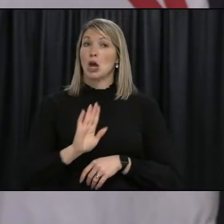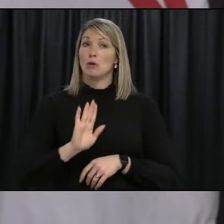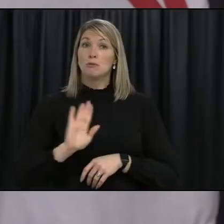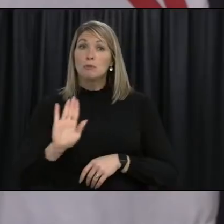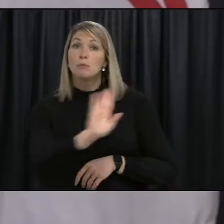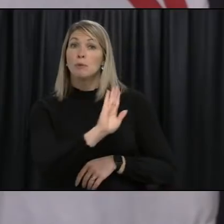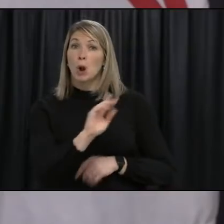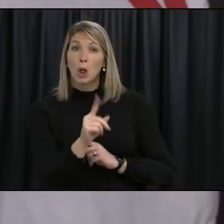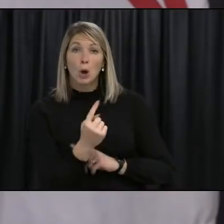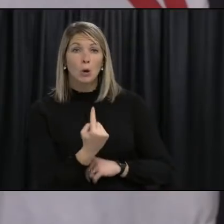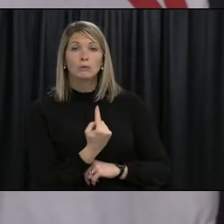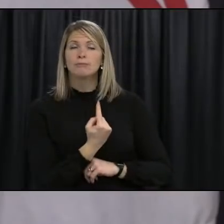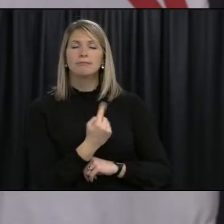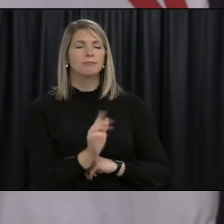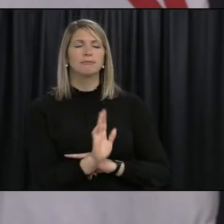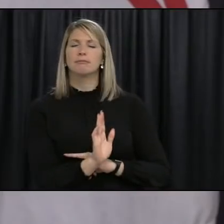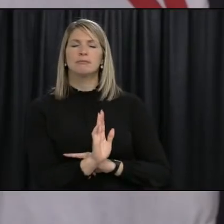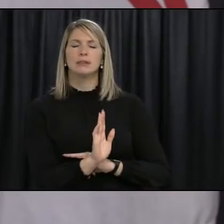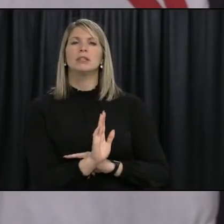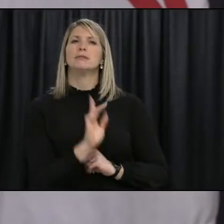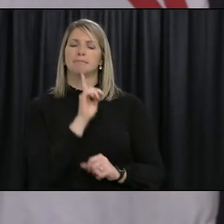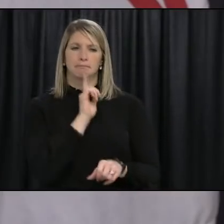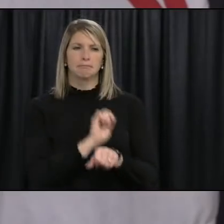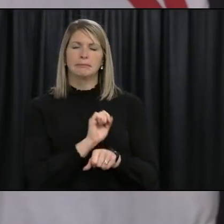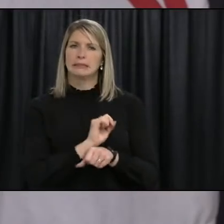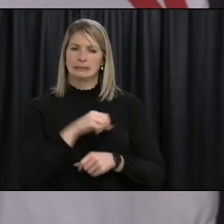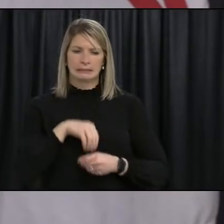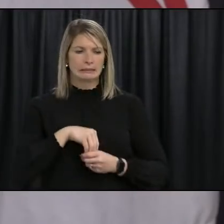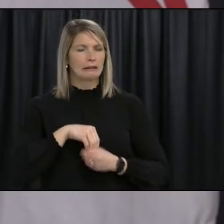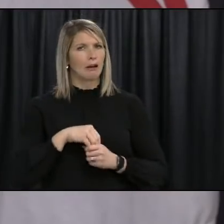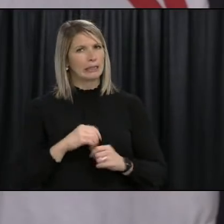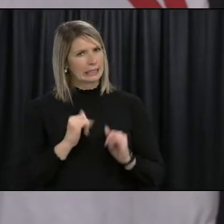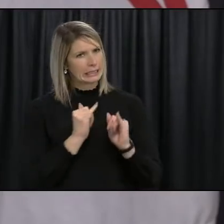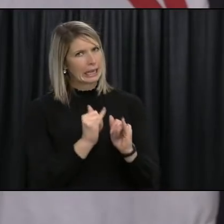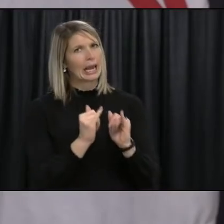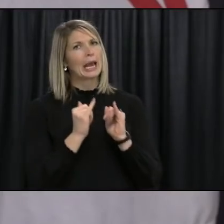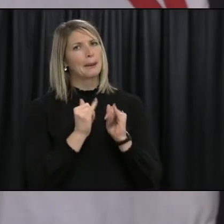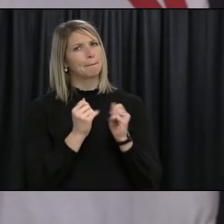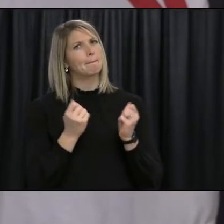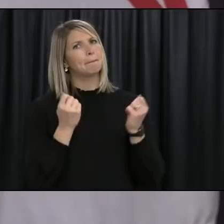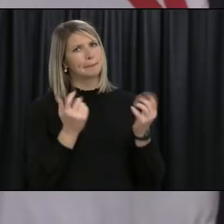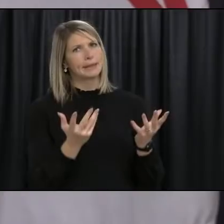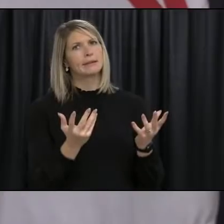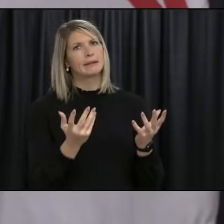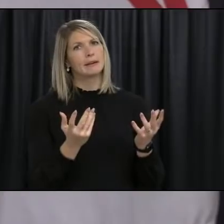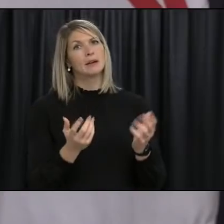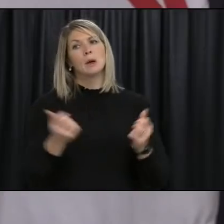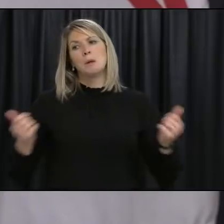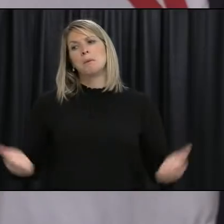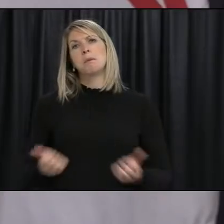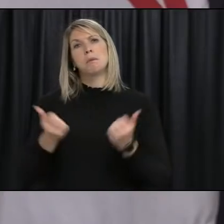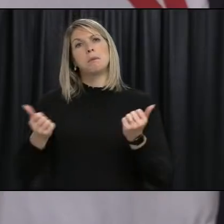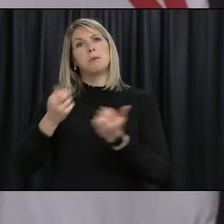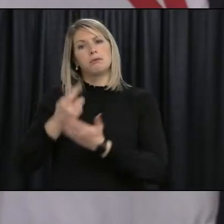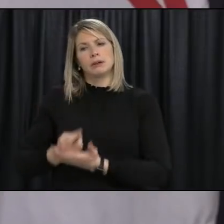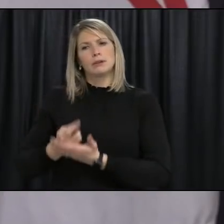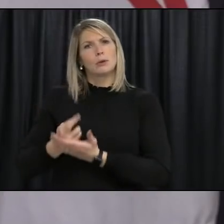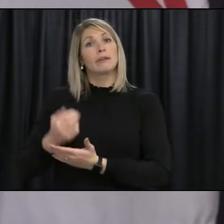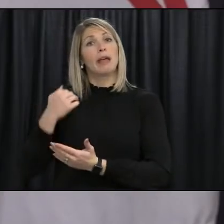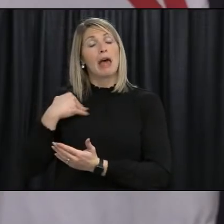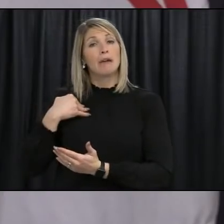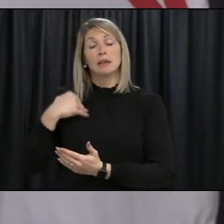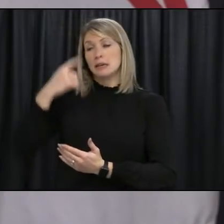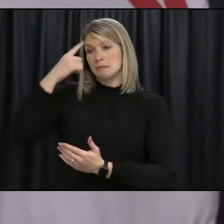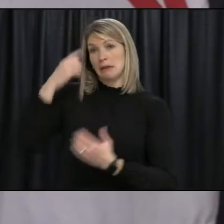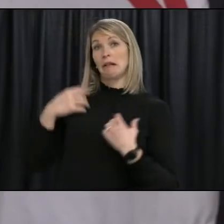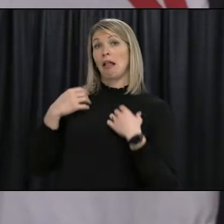alone. Please talk about it. Please avail of resources. There's a lot going on, and your own mental health may not